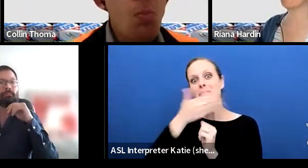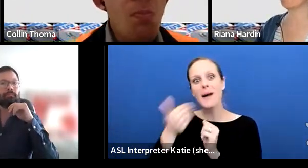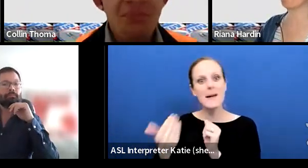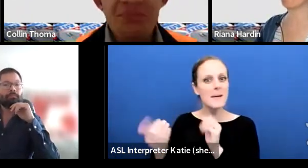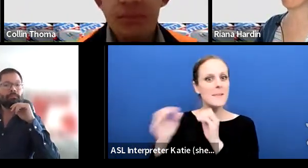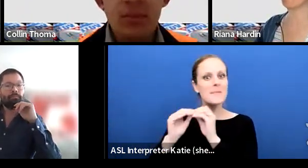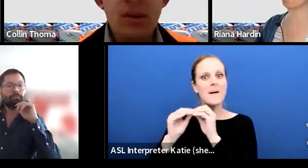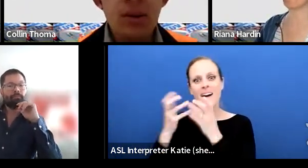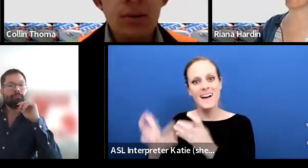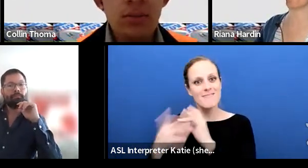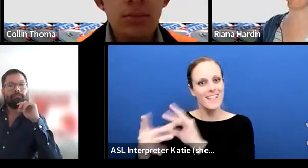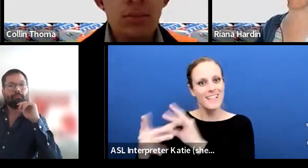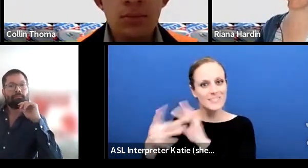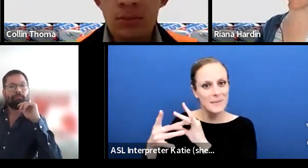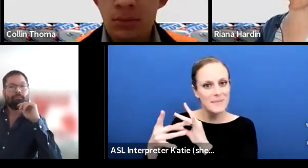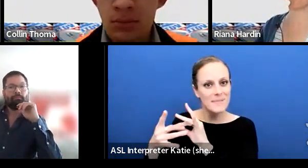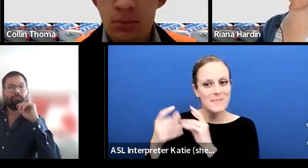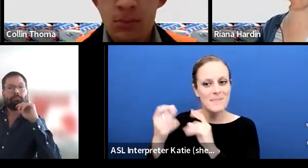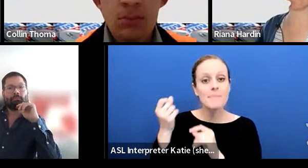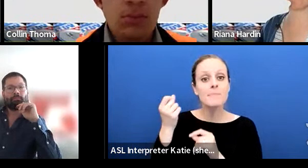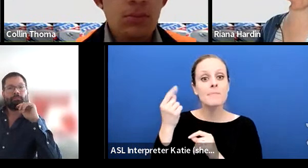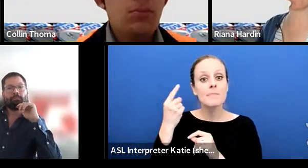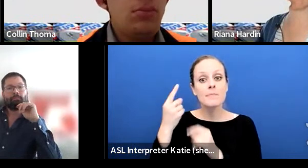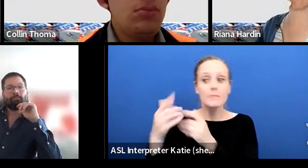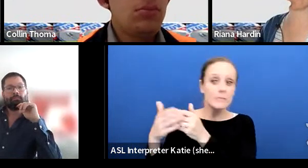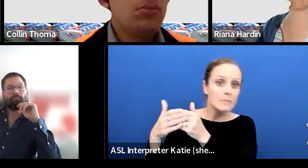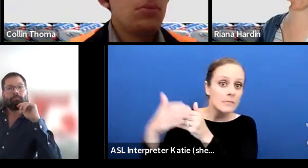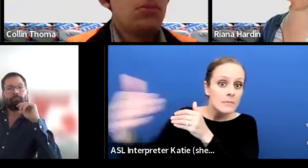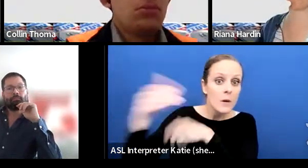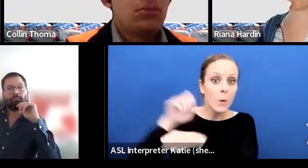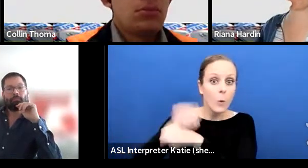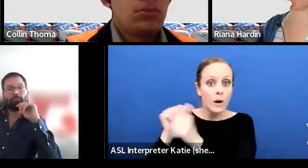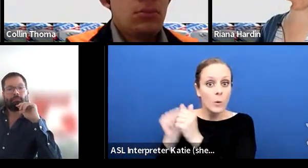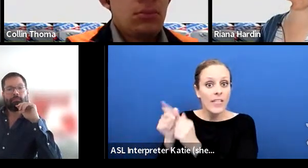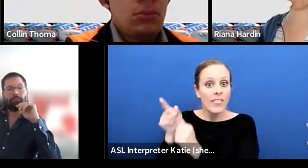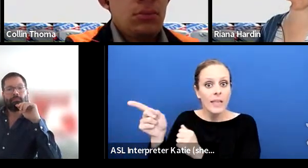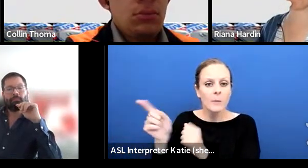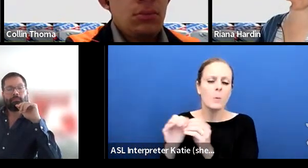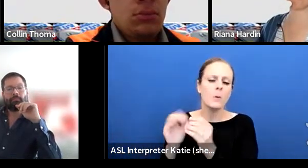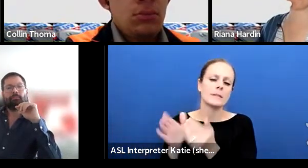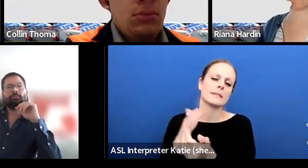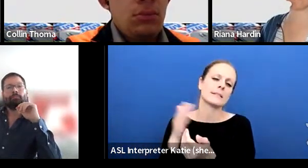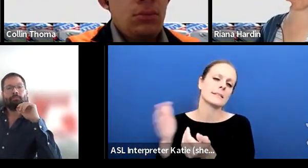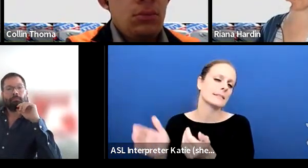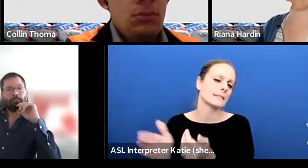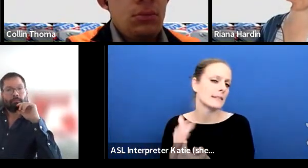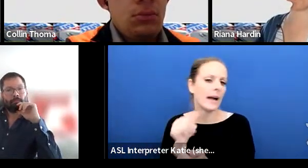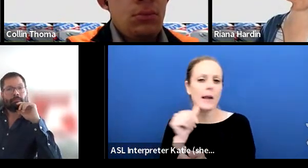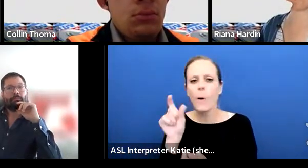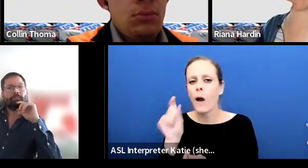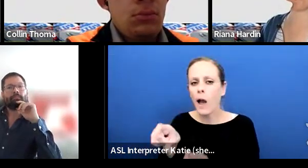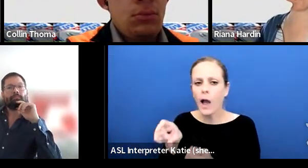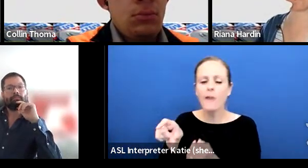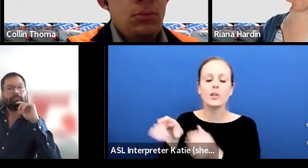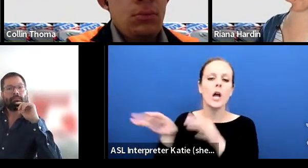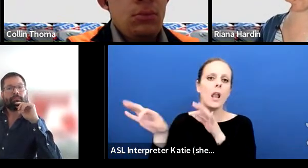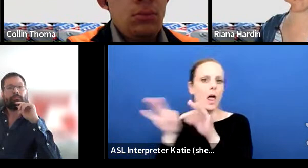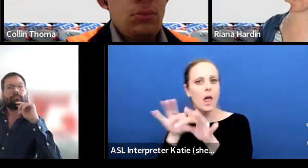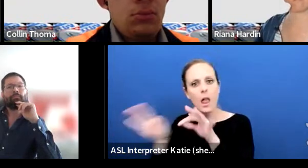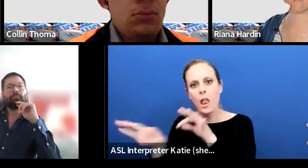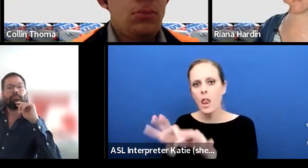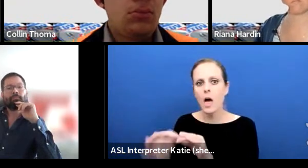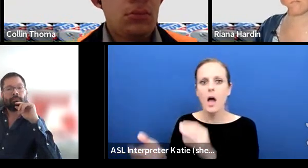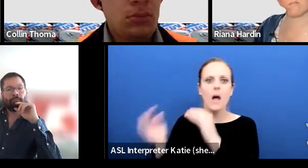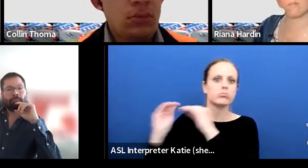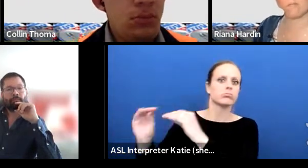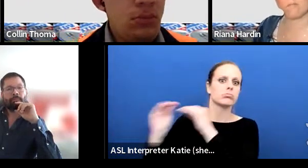because then the working relationship with them is a lot easier. I don't have to re-educate or anything